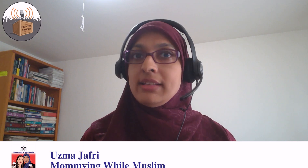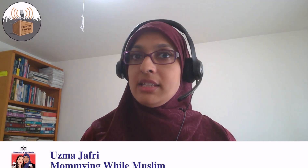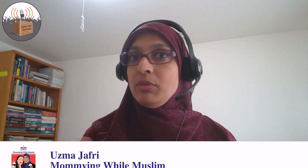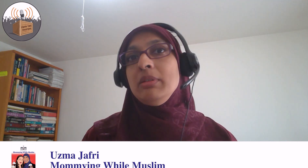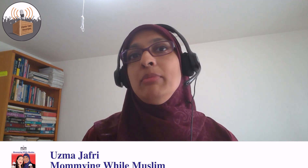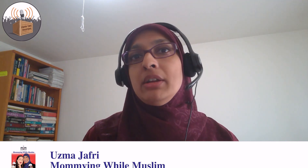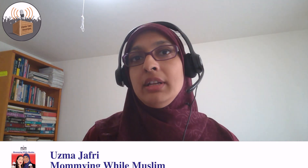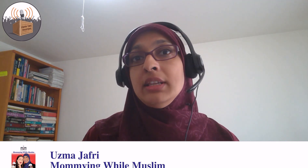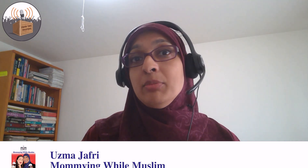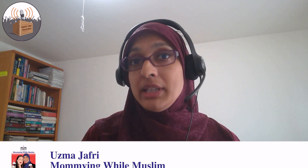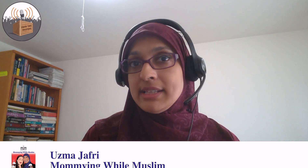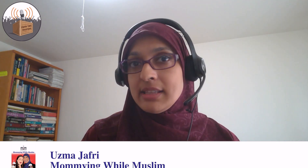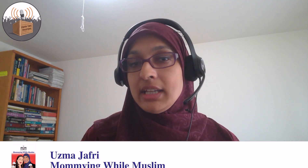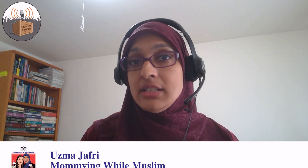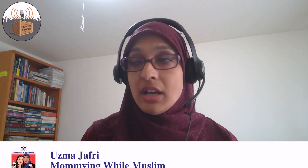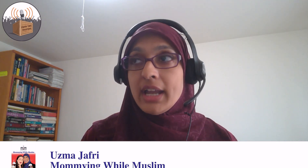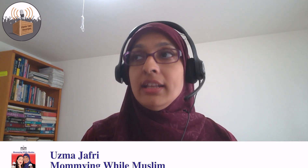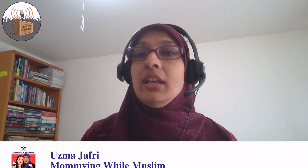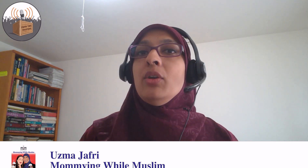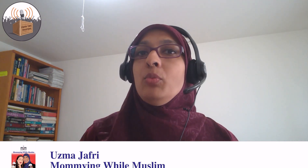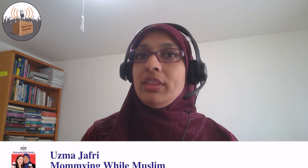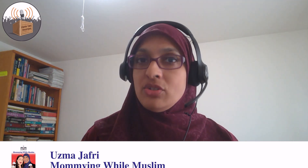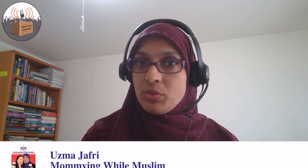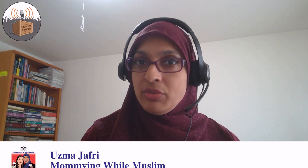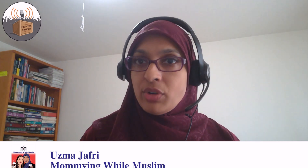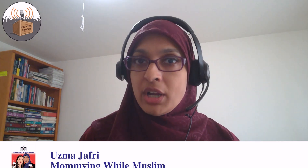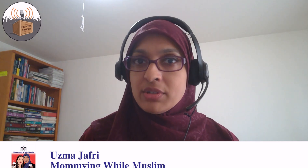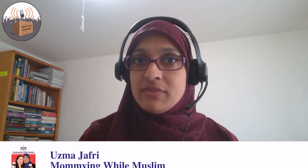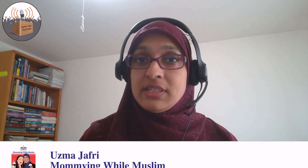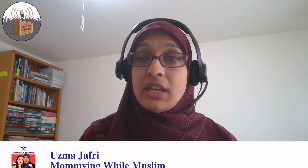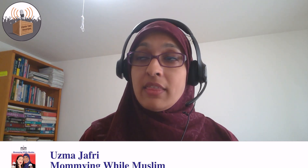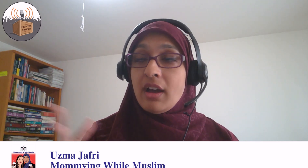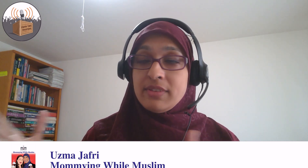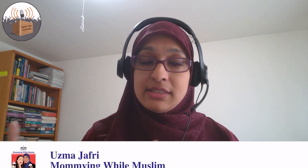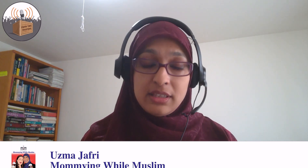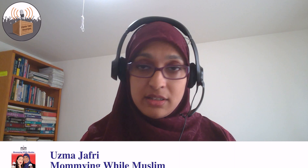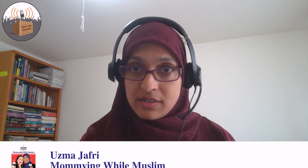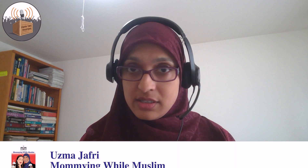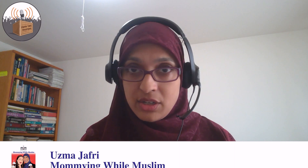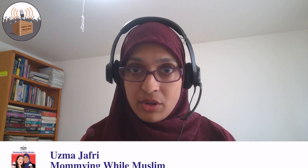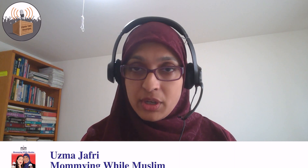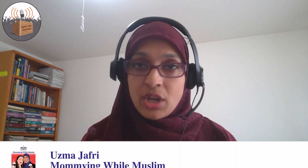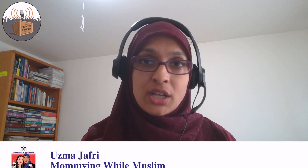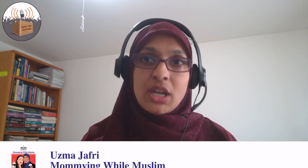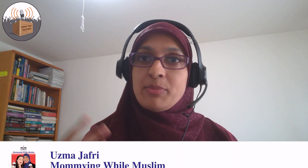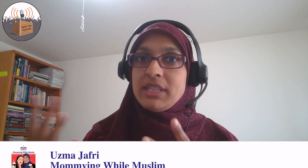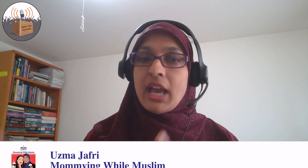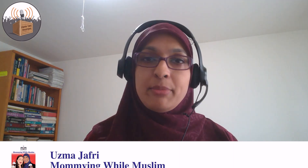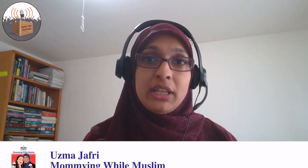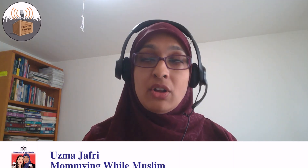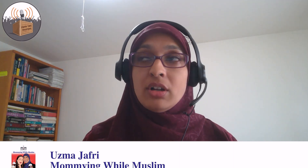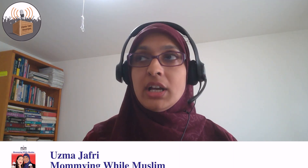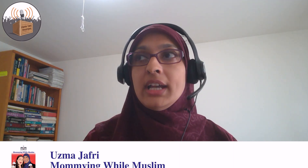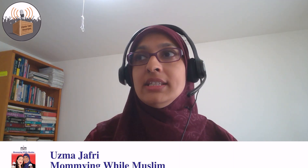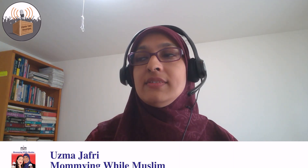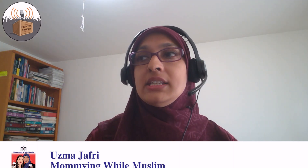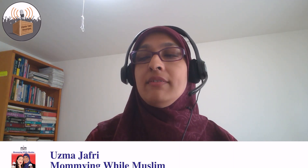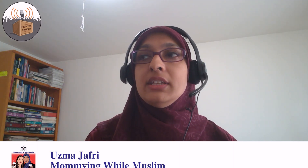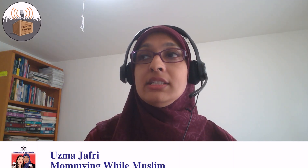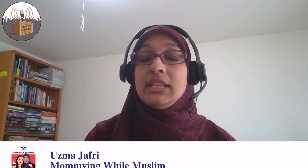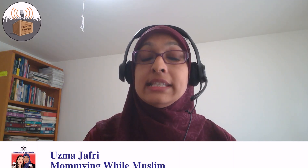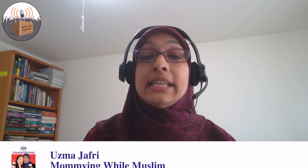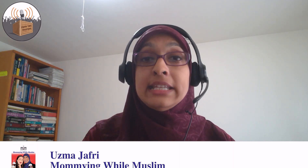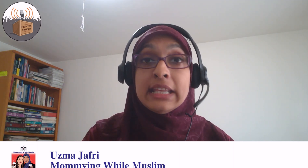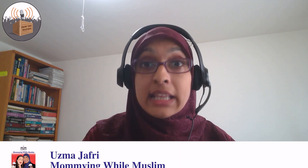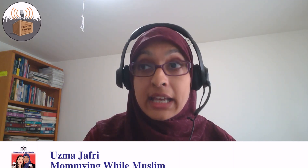funeral rites, he would be buried in the place that he died within 24 hours of his death. Obviously, there's, you know, an autopsy happening and all kinds of